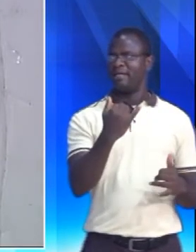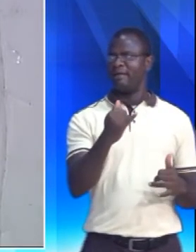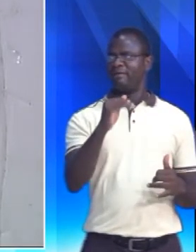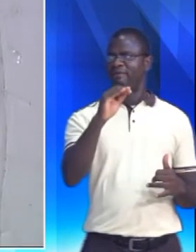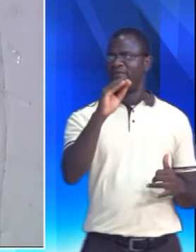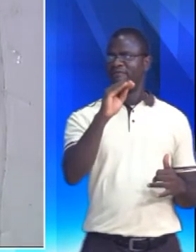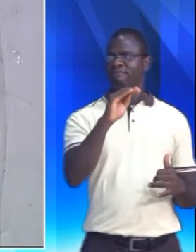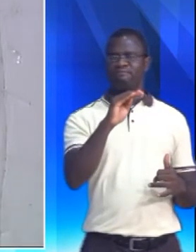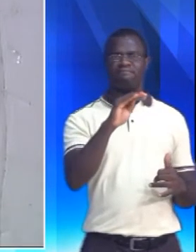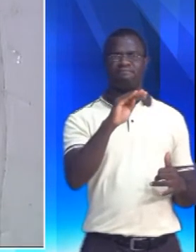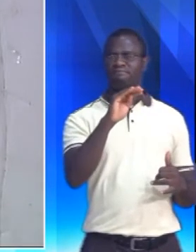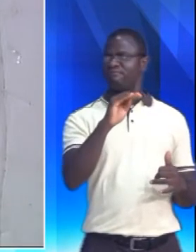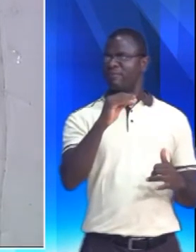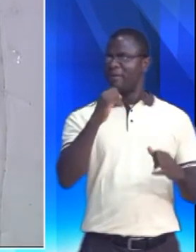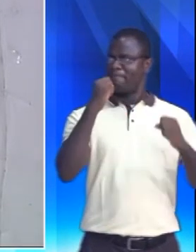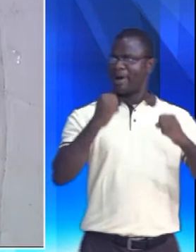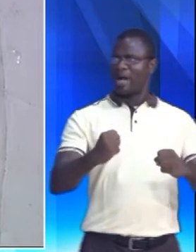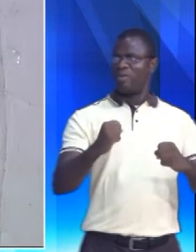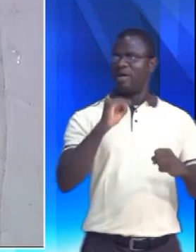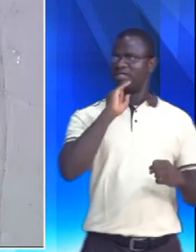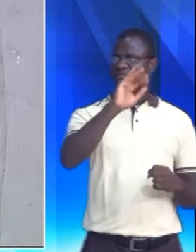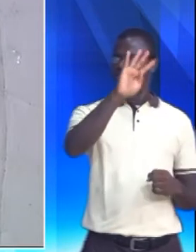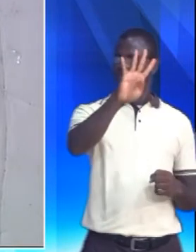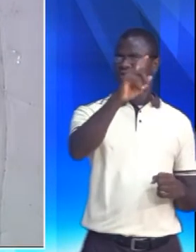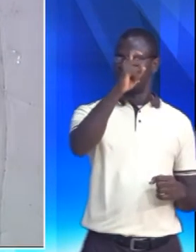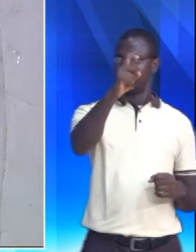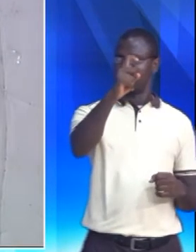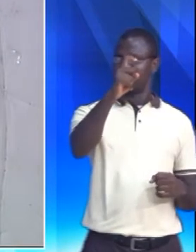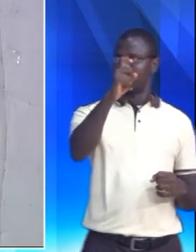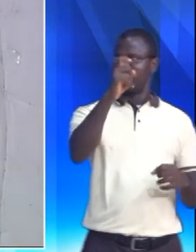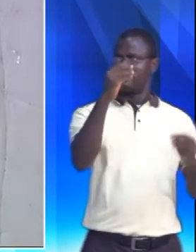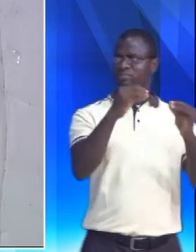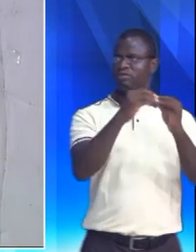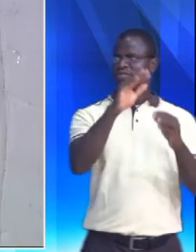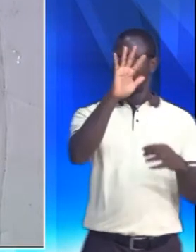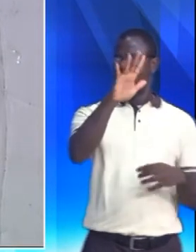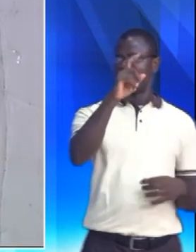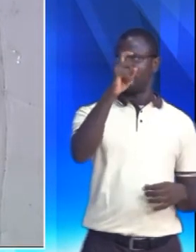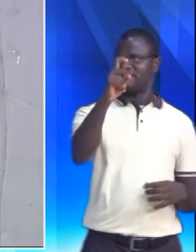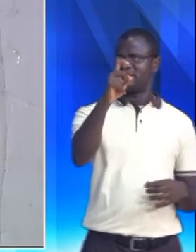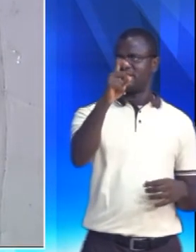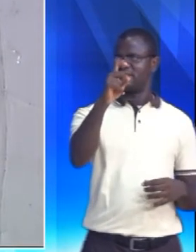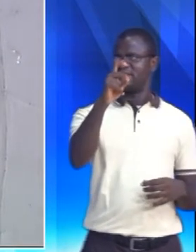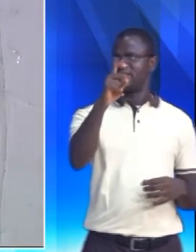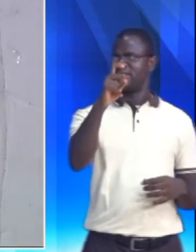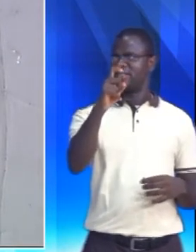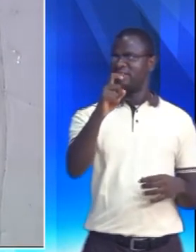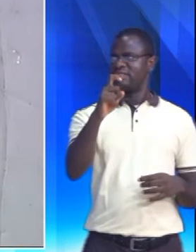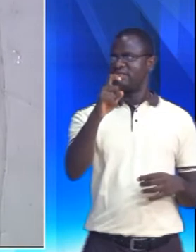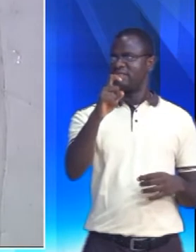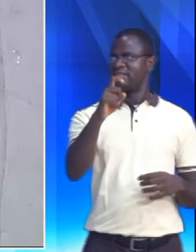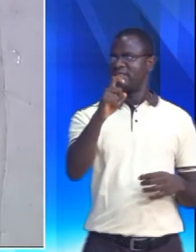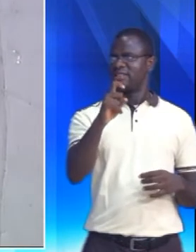4x plus 5x. If we have 4x plus 5x, it will end up giving us what?